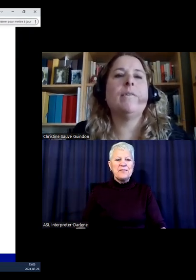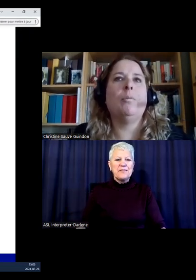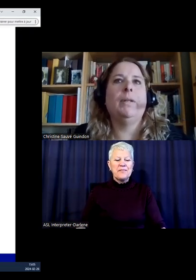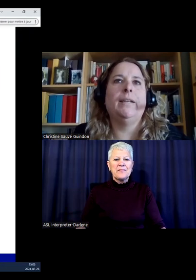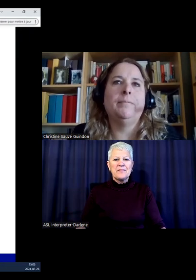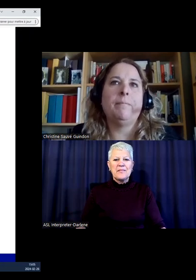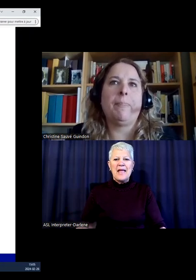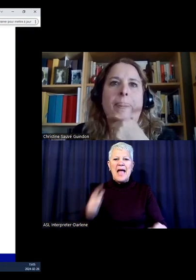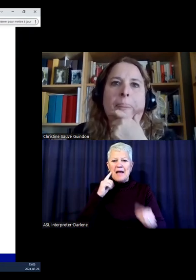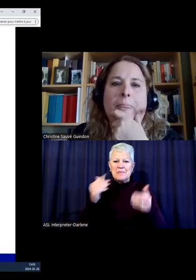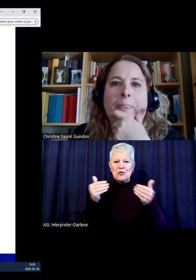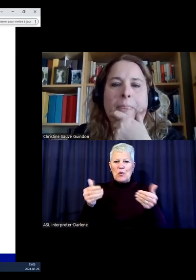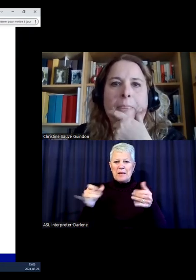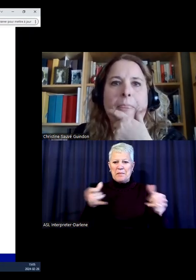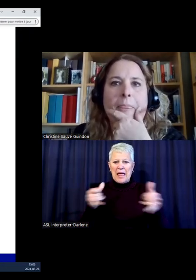I'm going to go play.